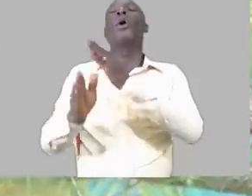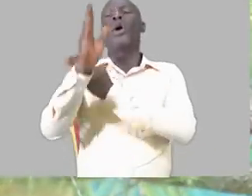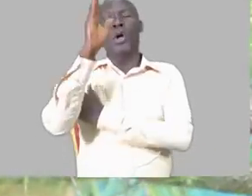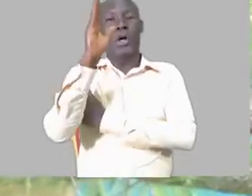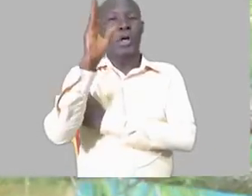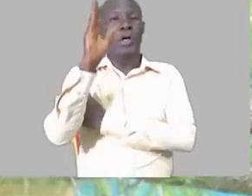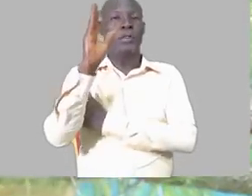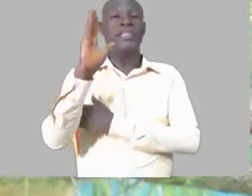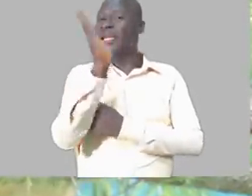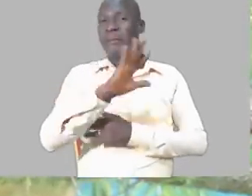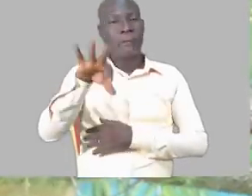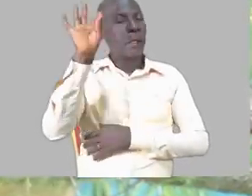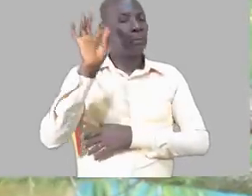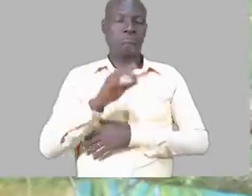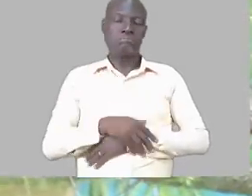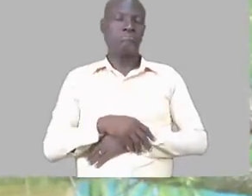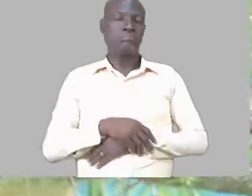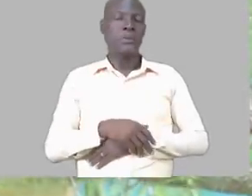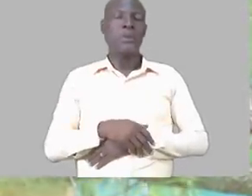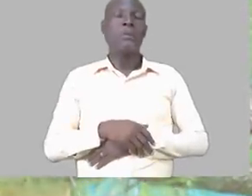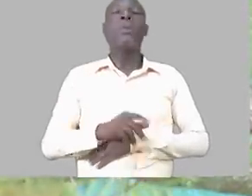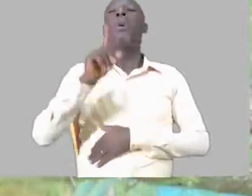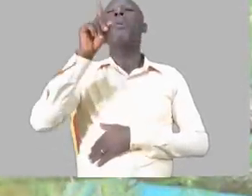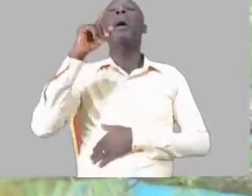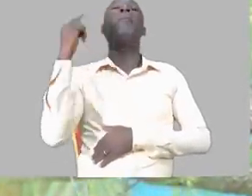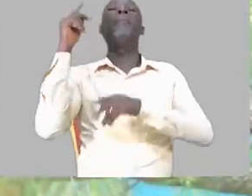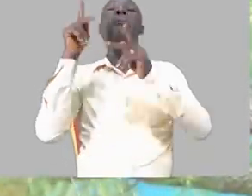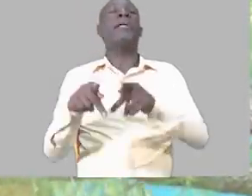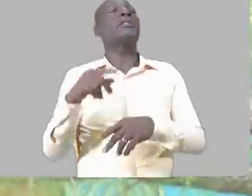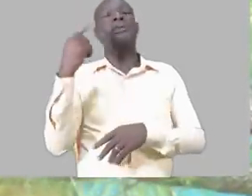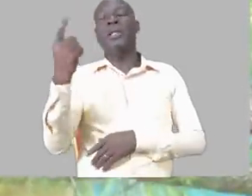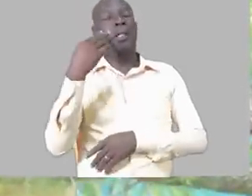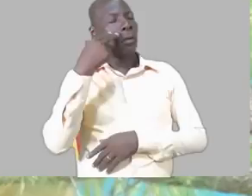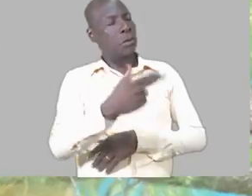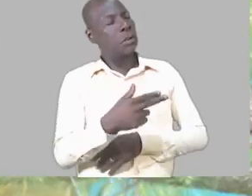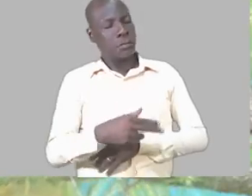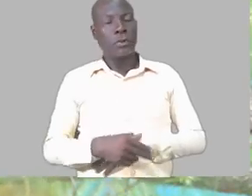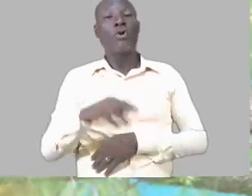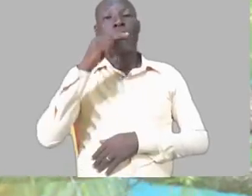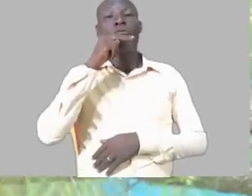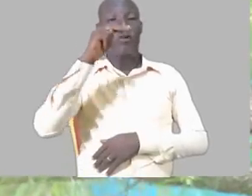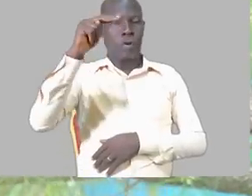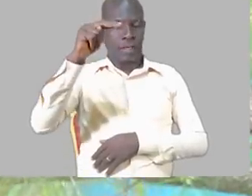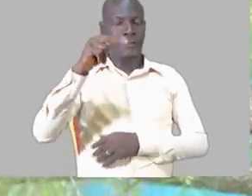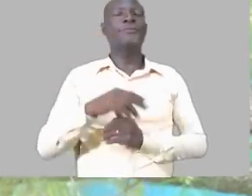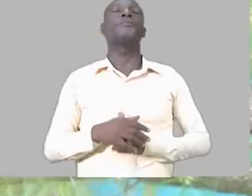onyankopon anya bi o onipa ba akopɛ ene onyankopon ehu no one obema Noah